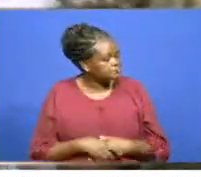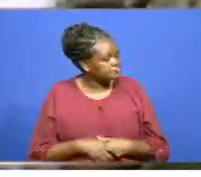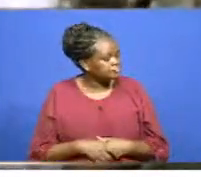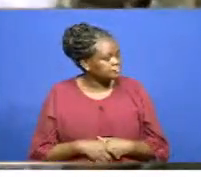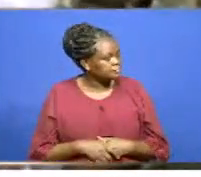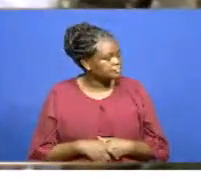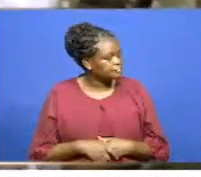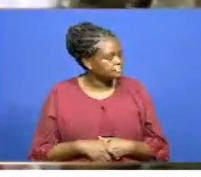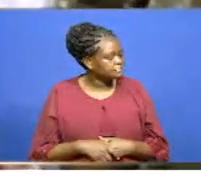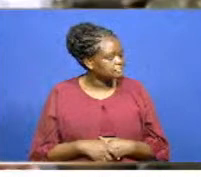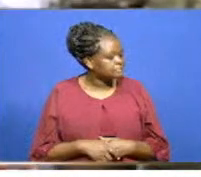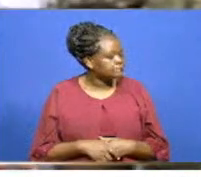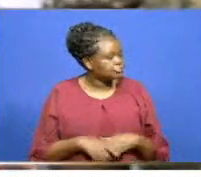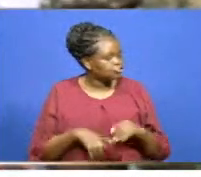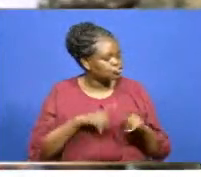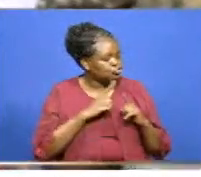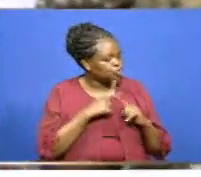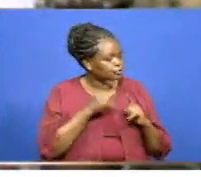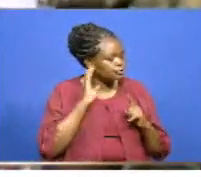instituted for anyone